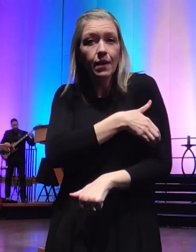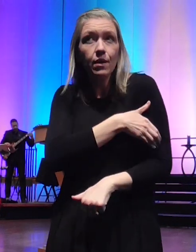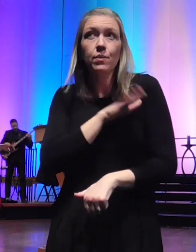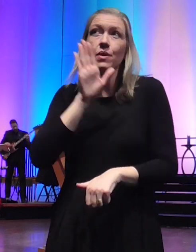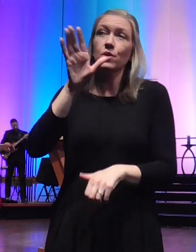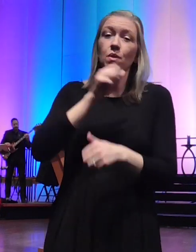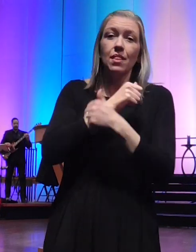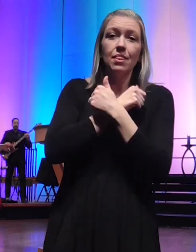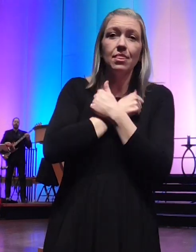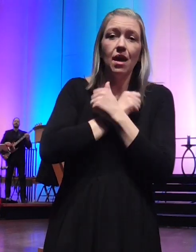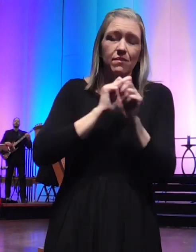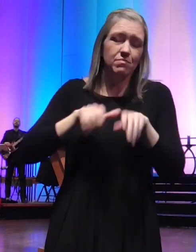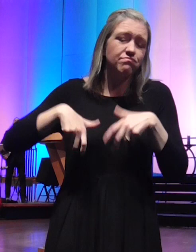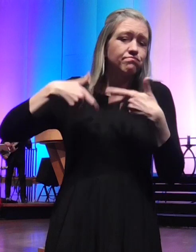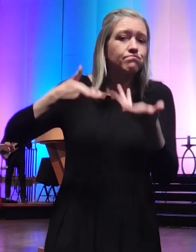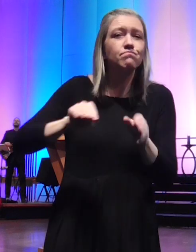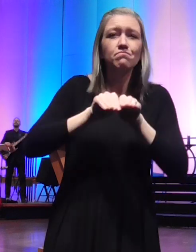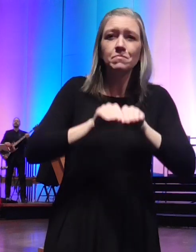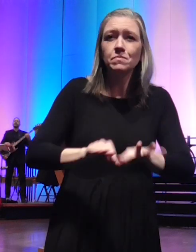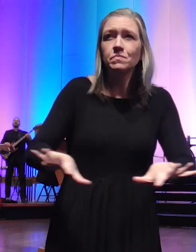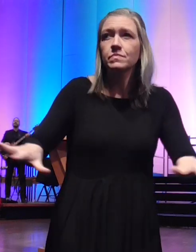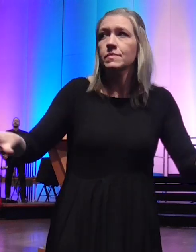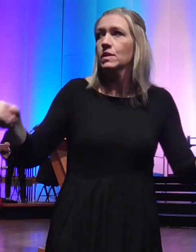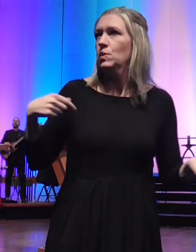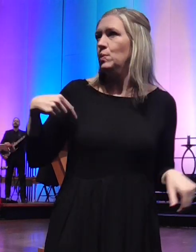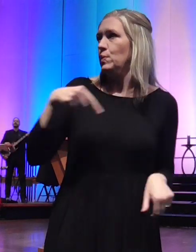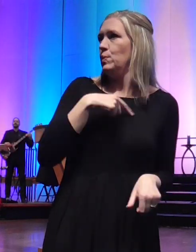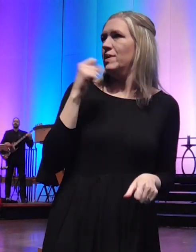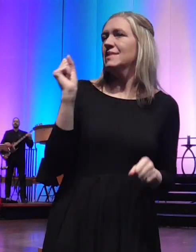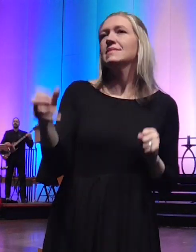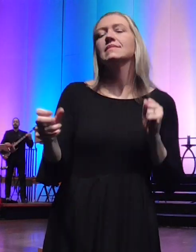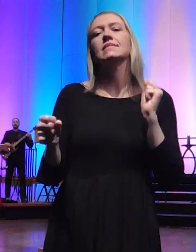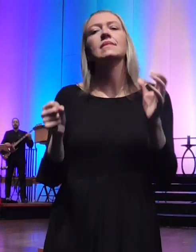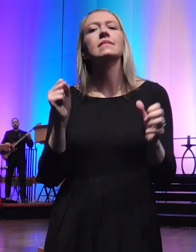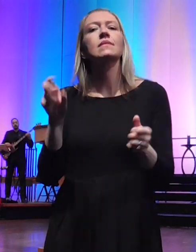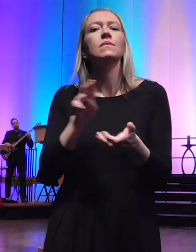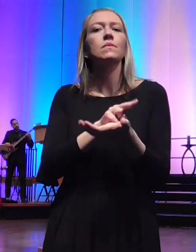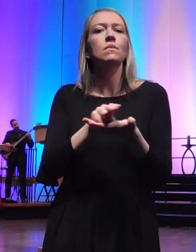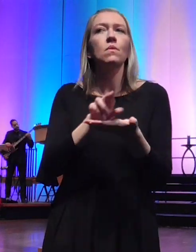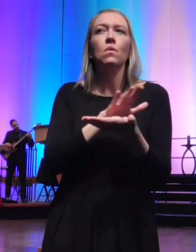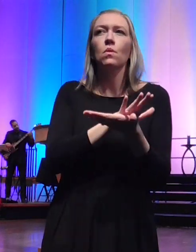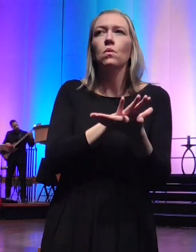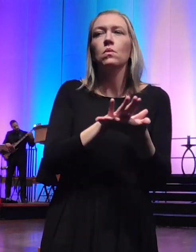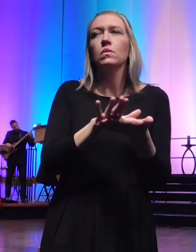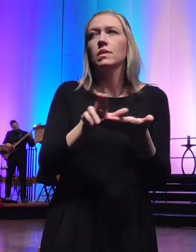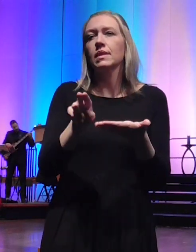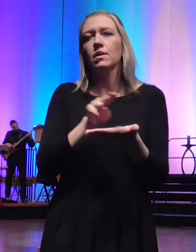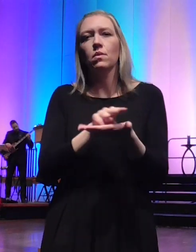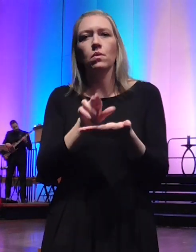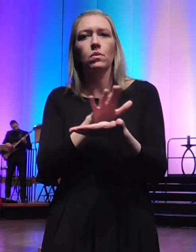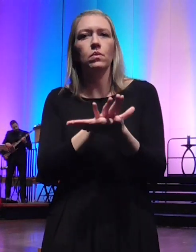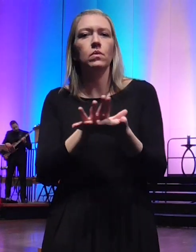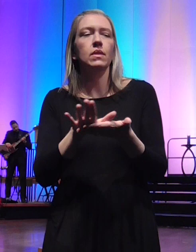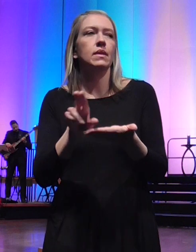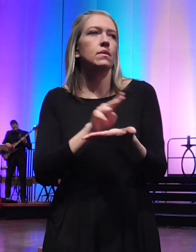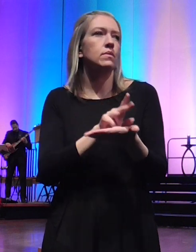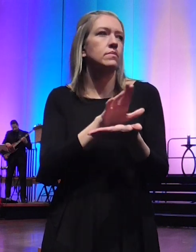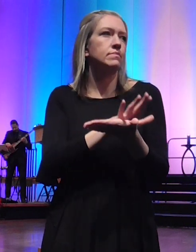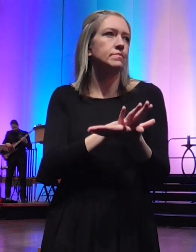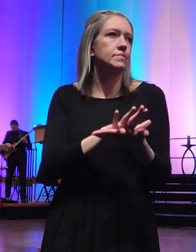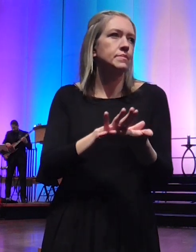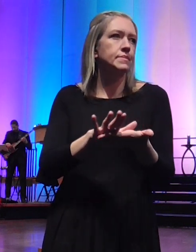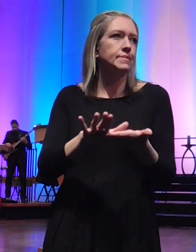power and love as we sing, holy, holy, holy.